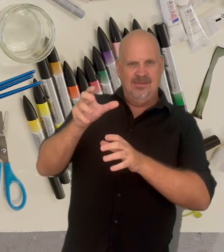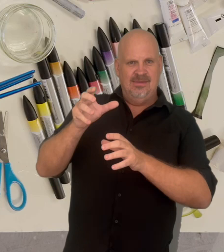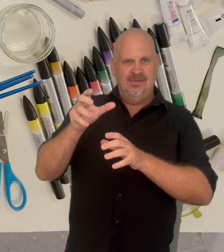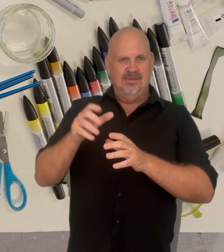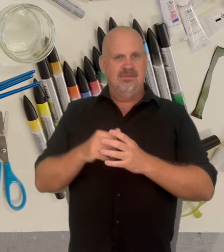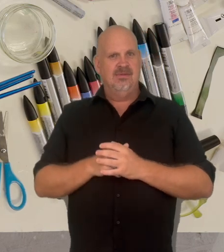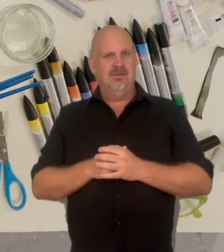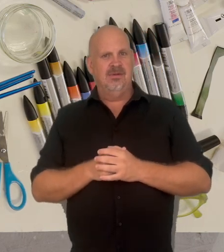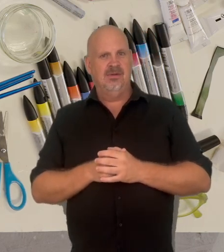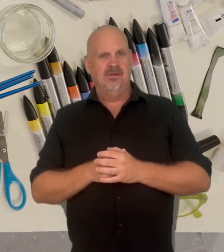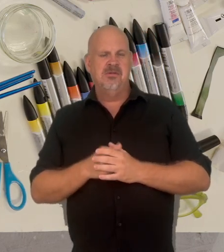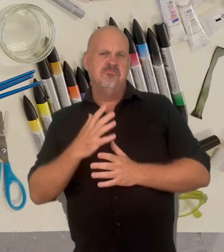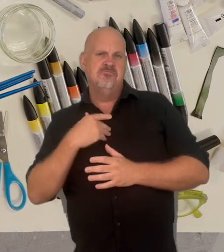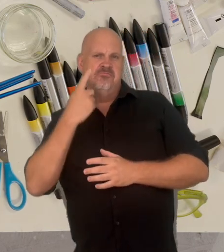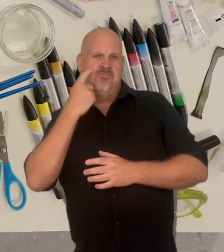to turn it around one more time.